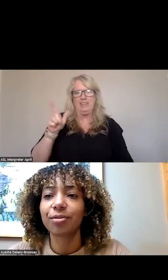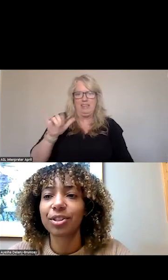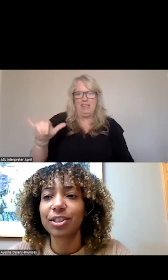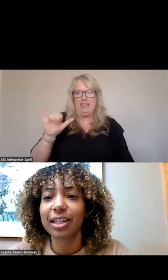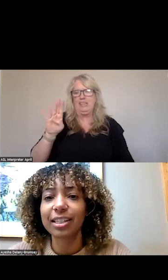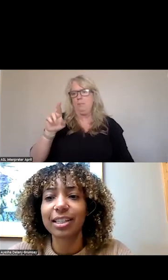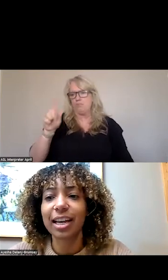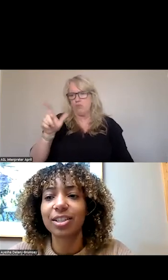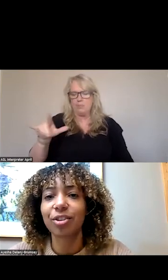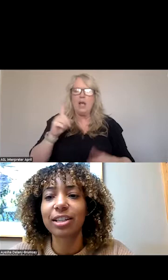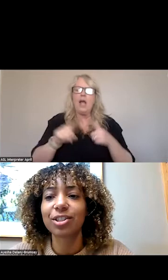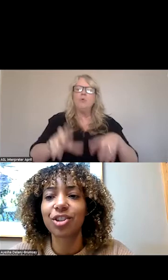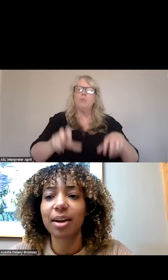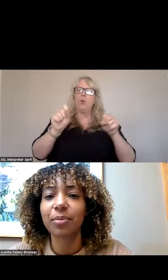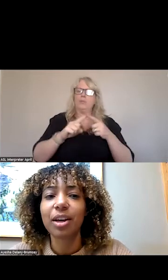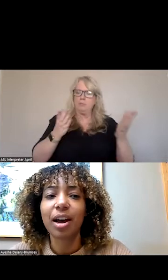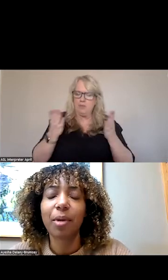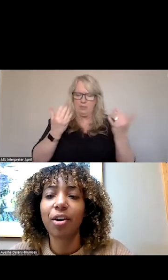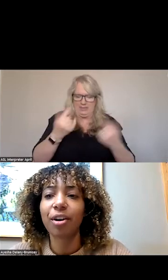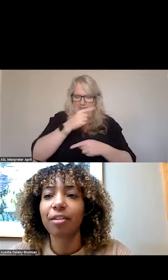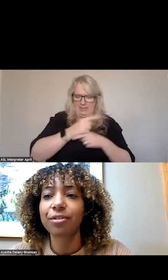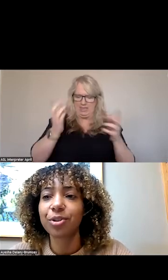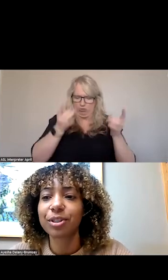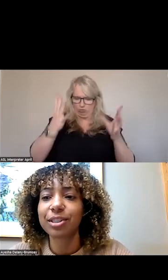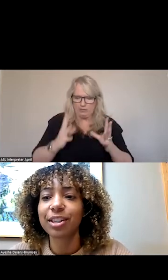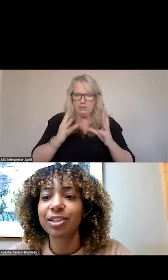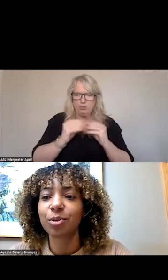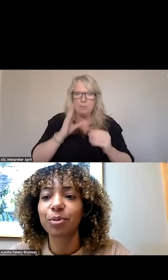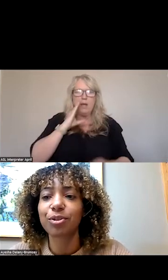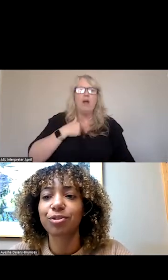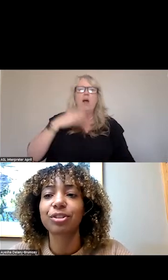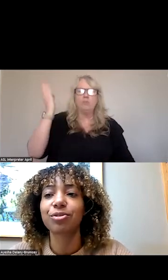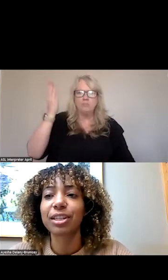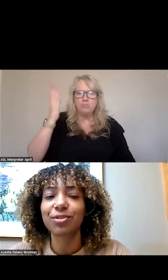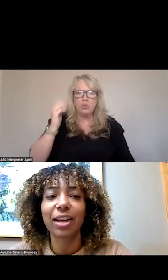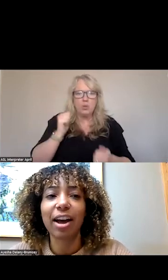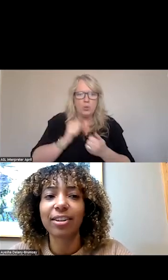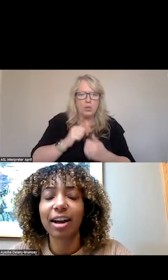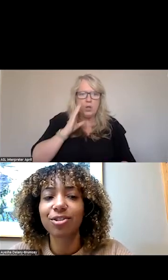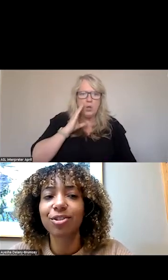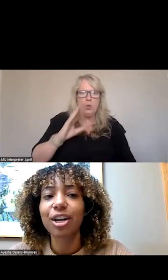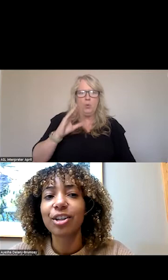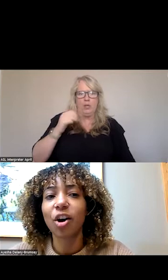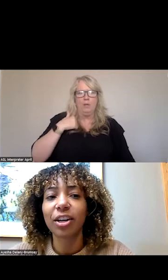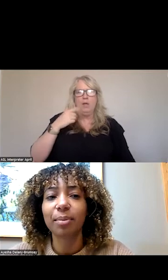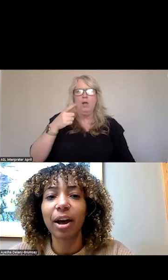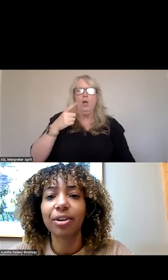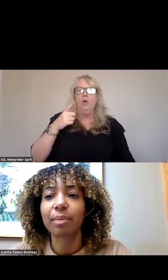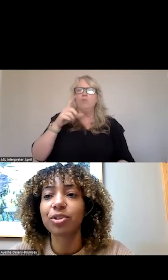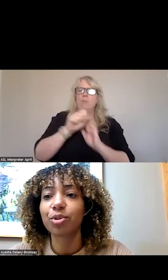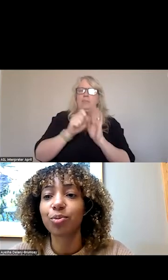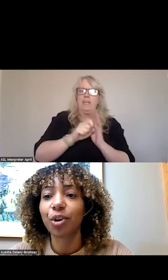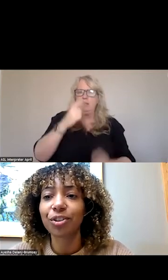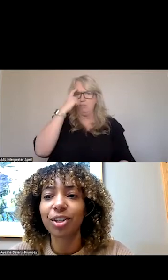hosting and facilitating today's Crisis Jam. Our feature presentation will be with Charysse Nunez from the Ad Council, talking